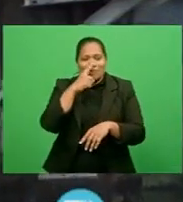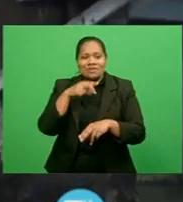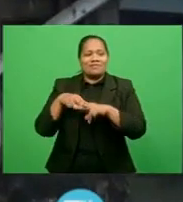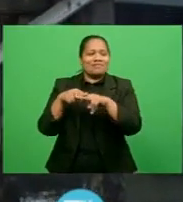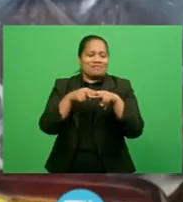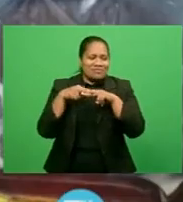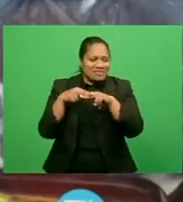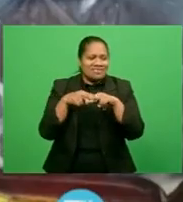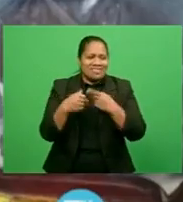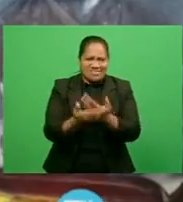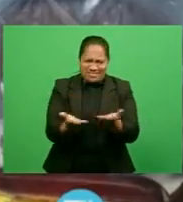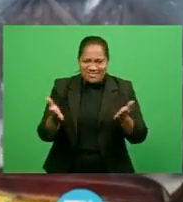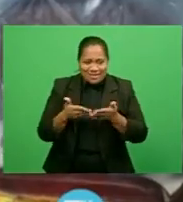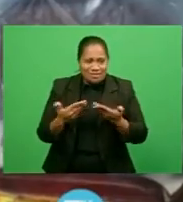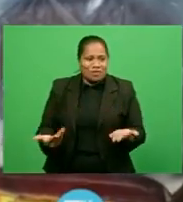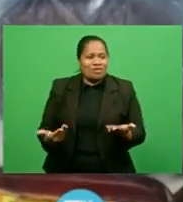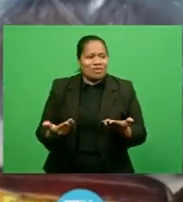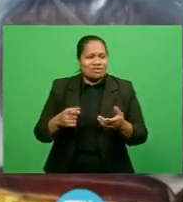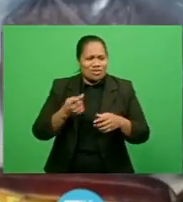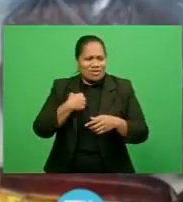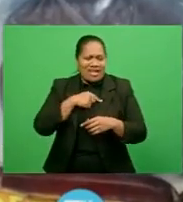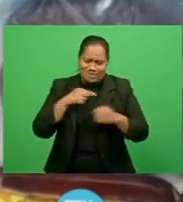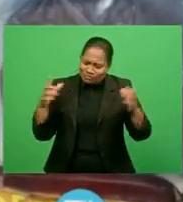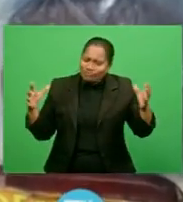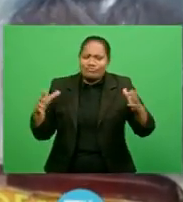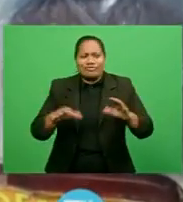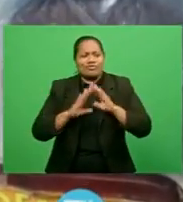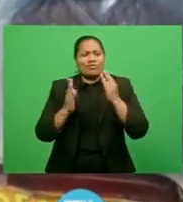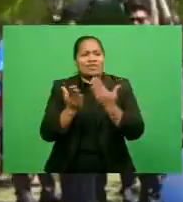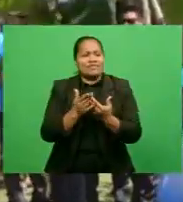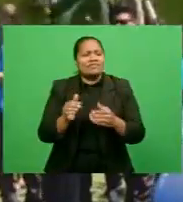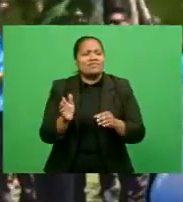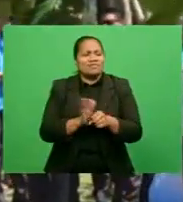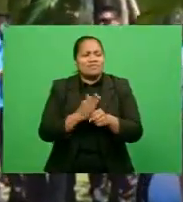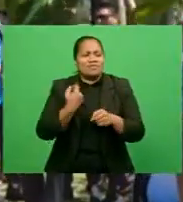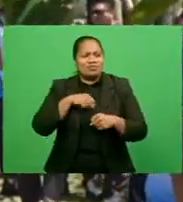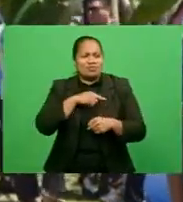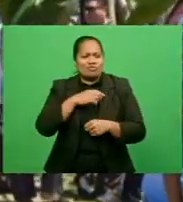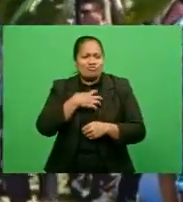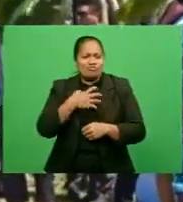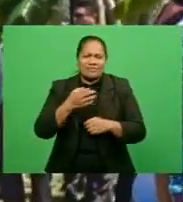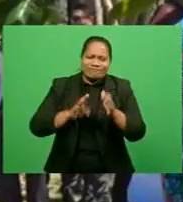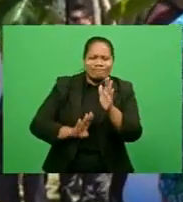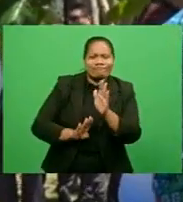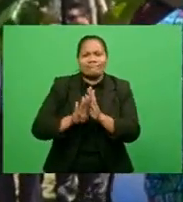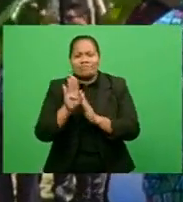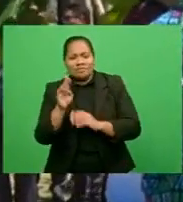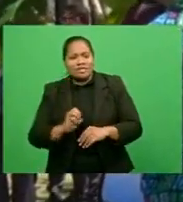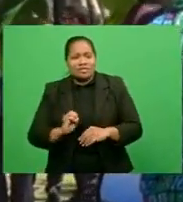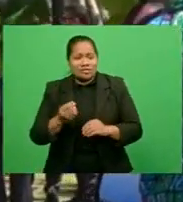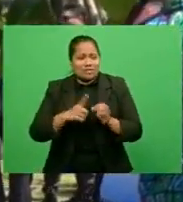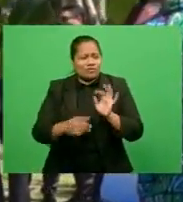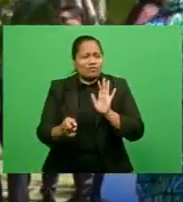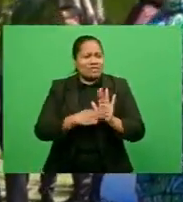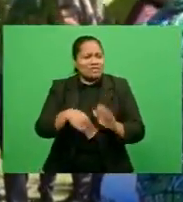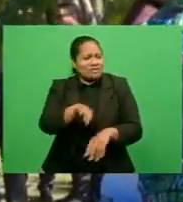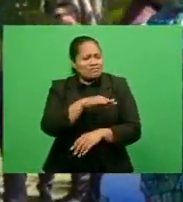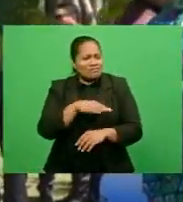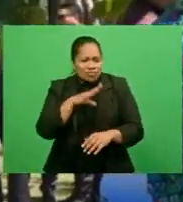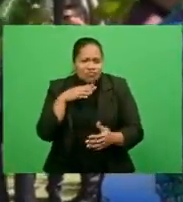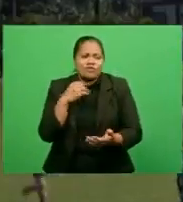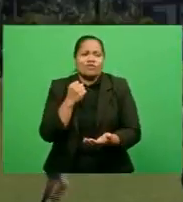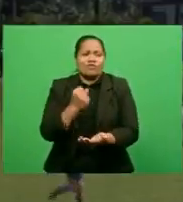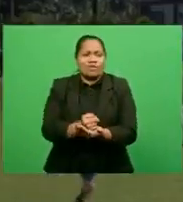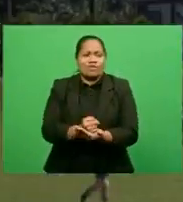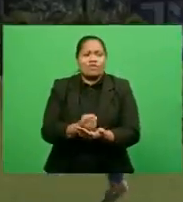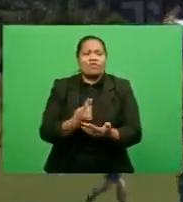through at the moment, and to bring us together and make us more resilient. The Prime Minister confirmed the main celebration at Albert